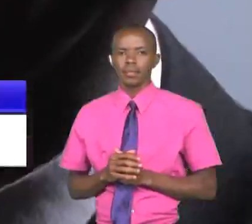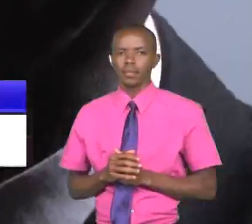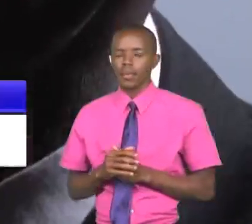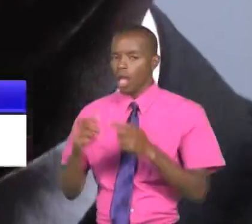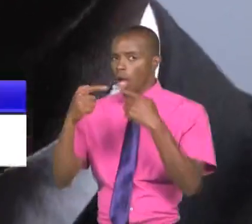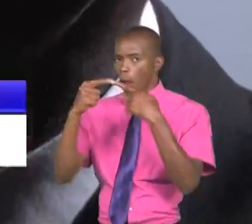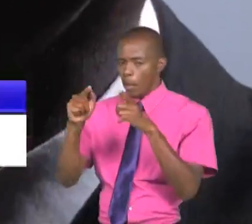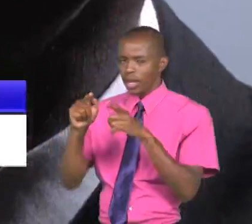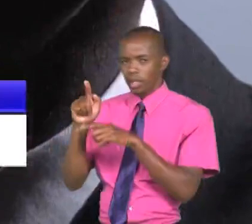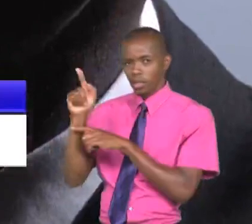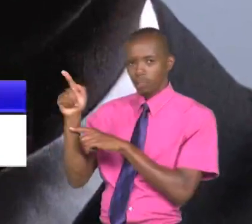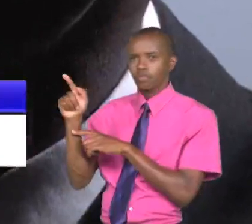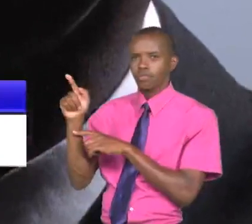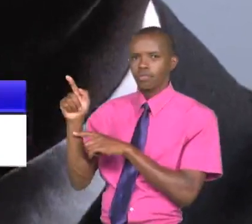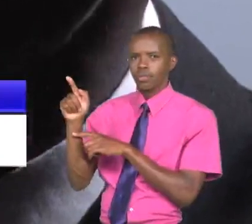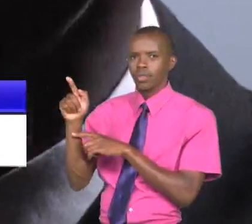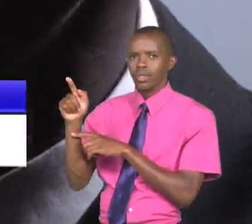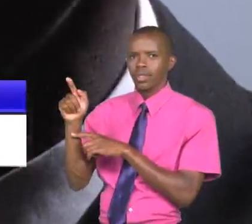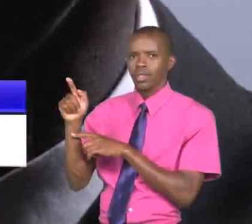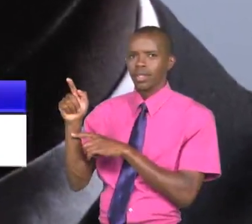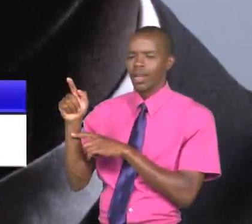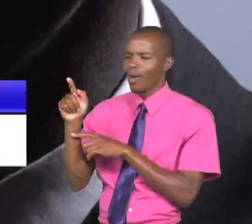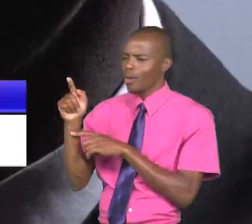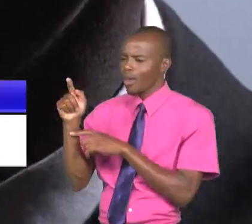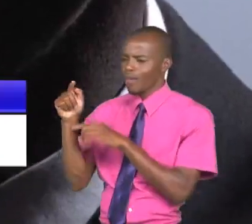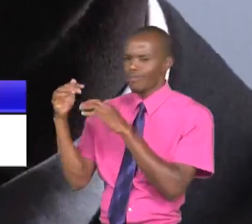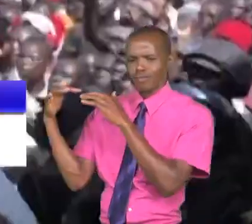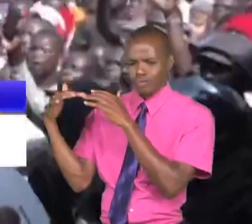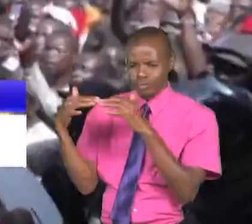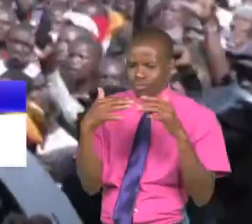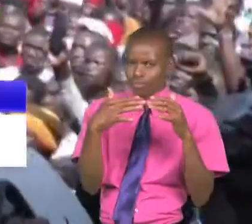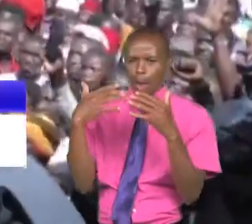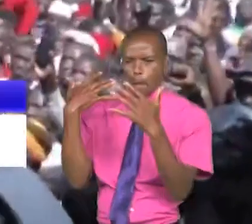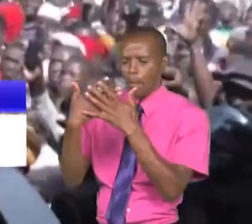Although for Bobi Wine it has been a case of the predator and the victim.